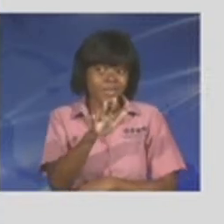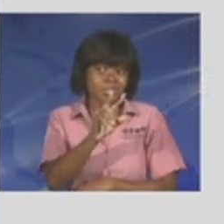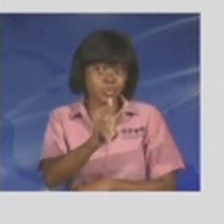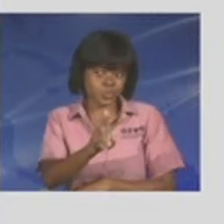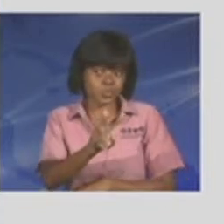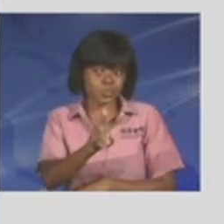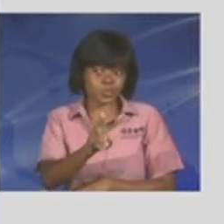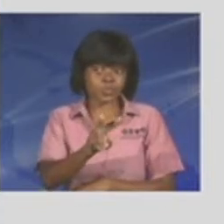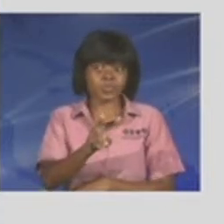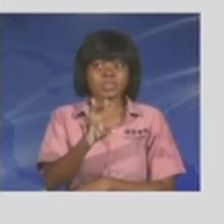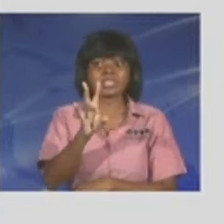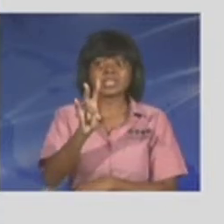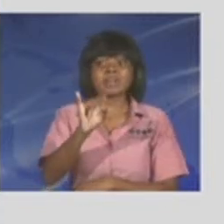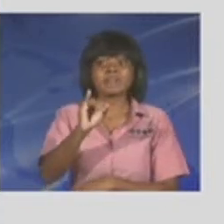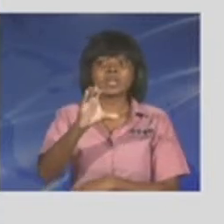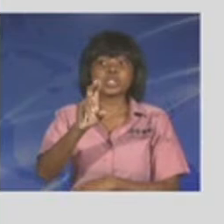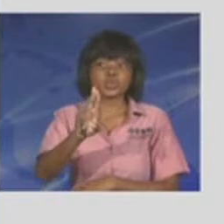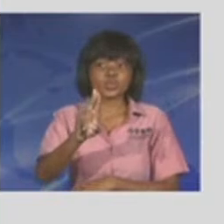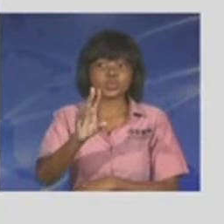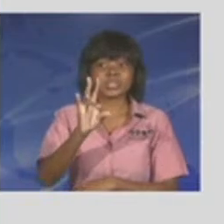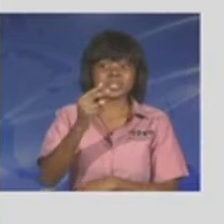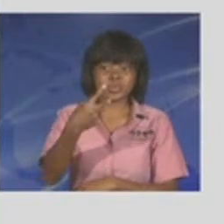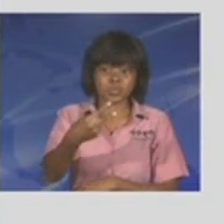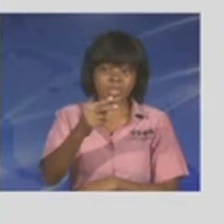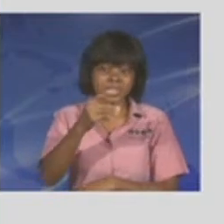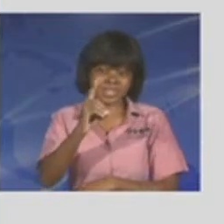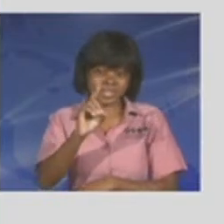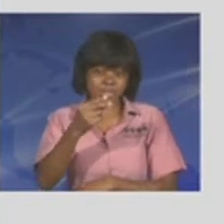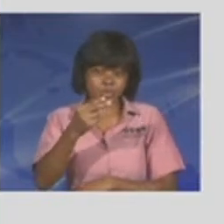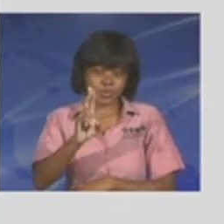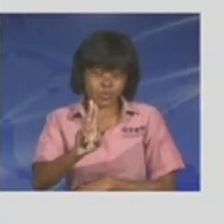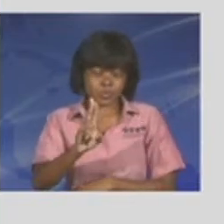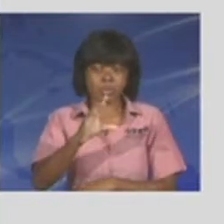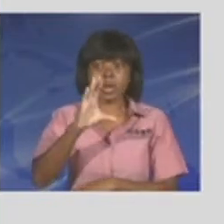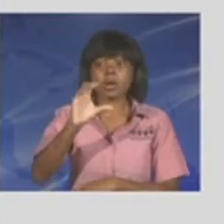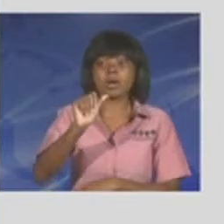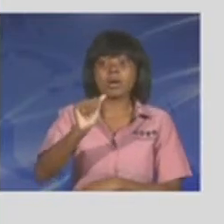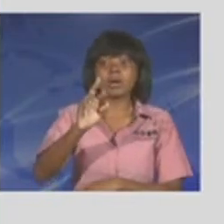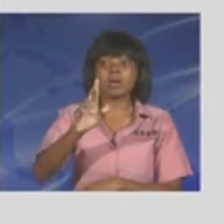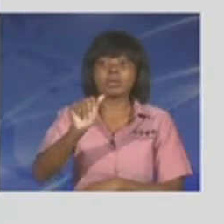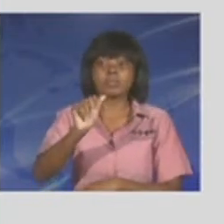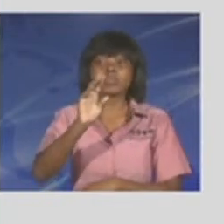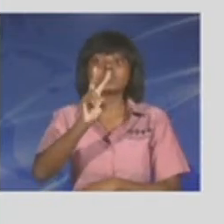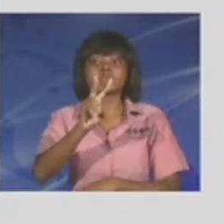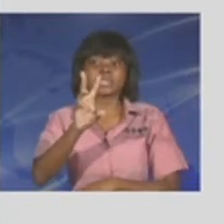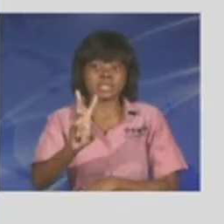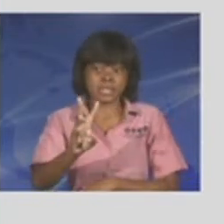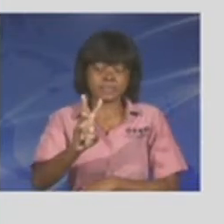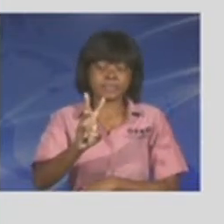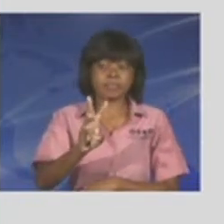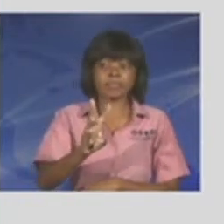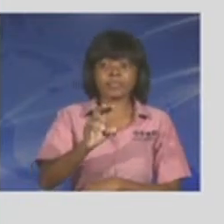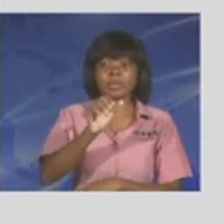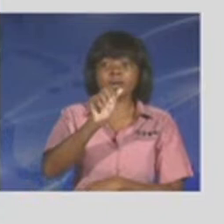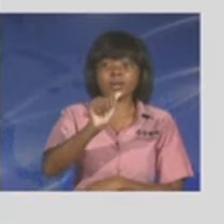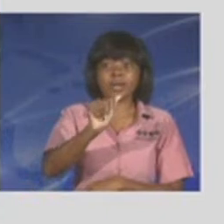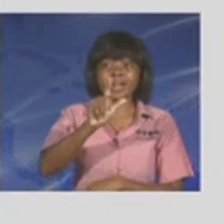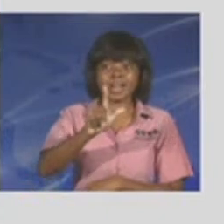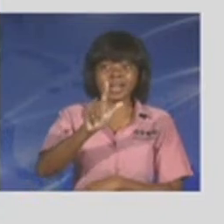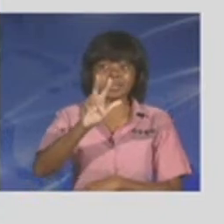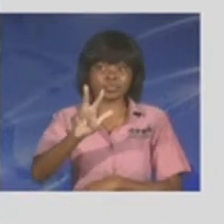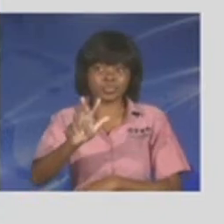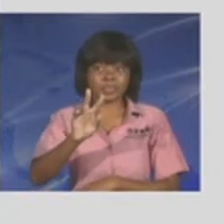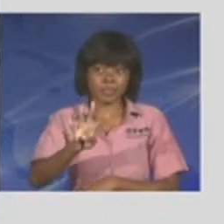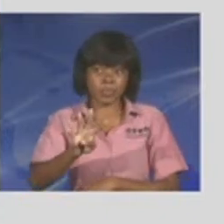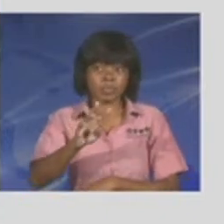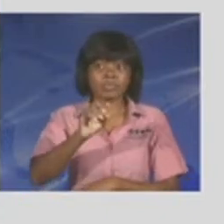in ICU, 2 in the high dependency unit. At Cora, 26, Augustus Long Hospital, 34, St.